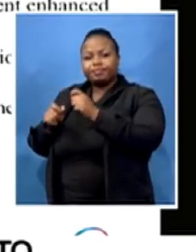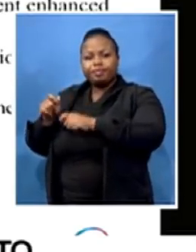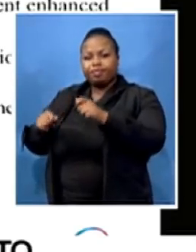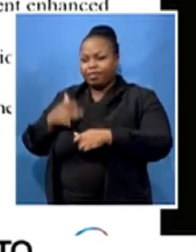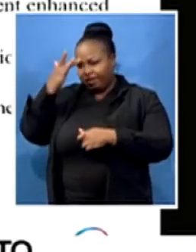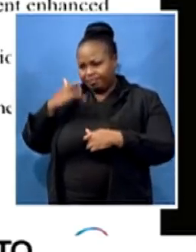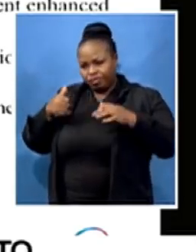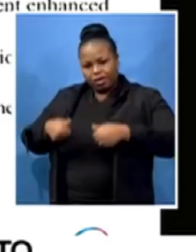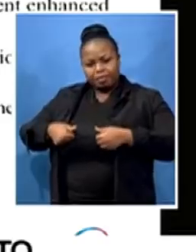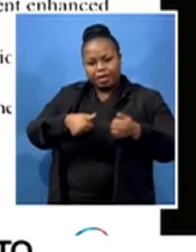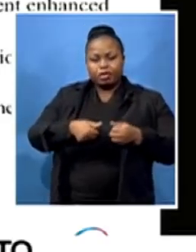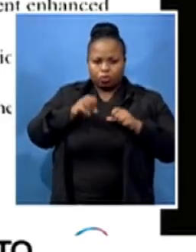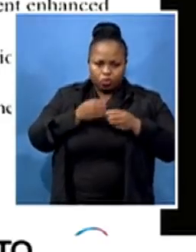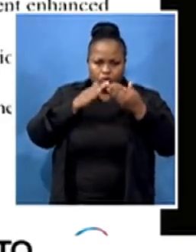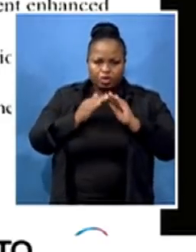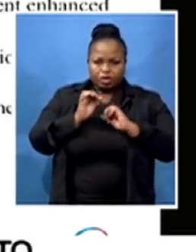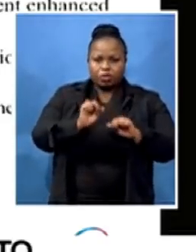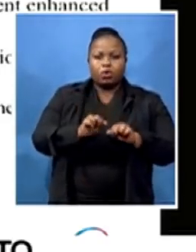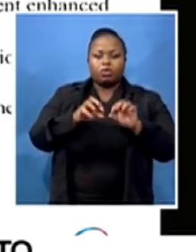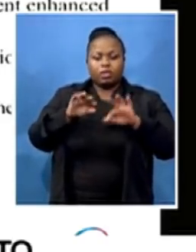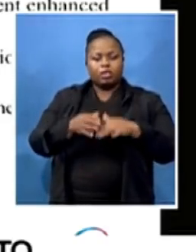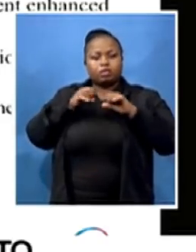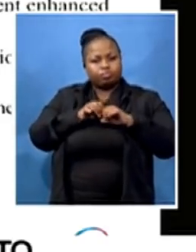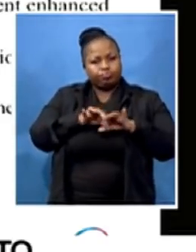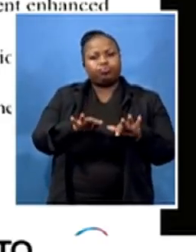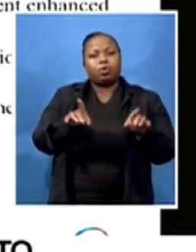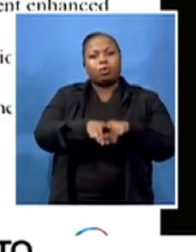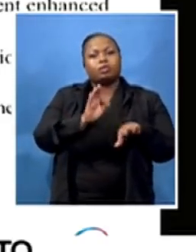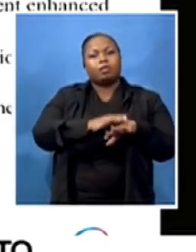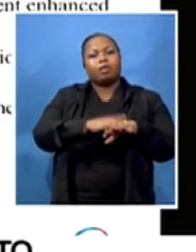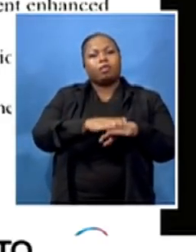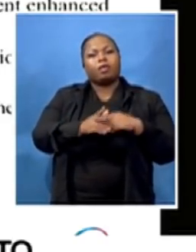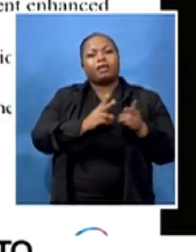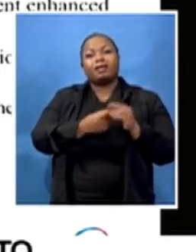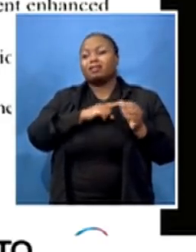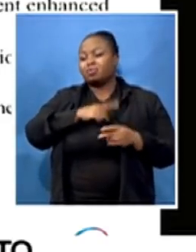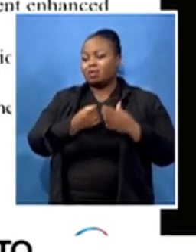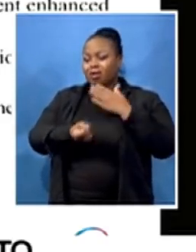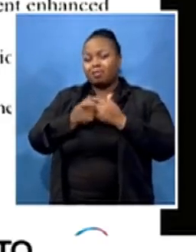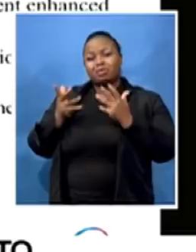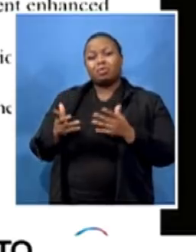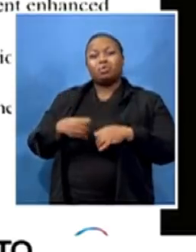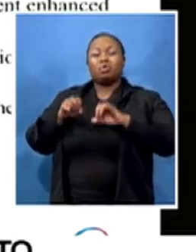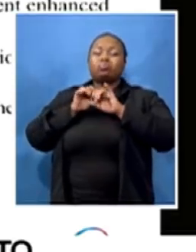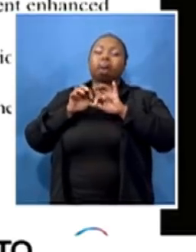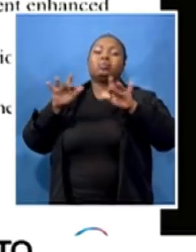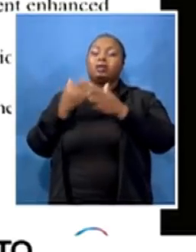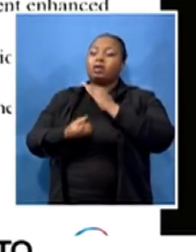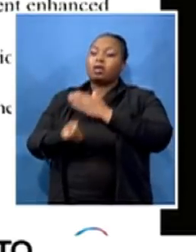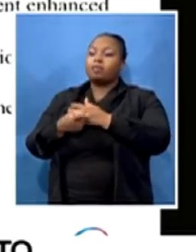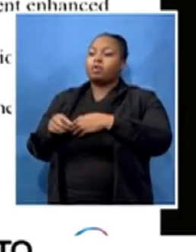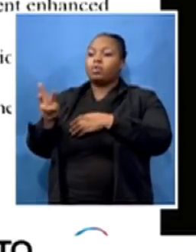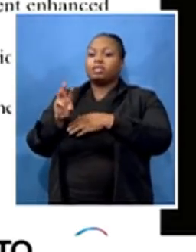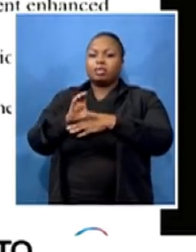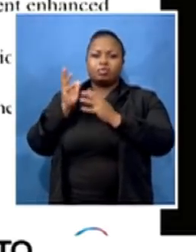and suburbs and spread the infection there. That's why we're having this kind of explosion we're seeing in the Western Cape. Now, that does not